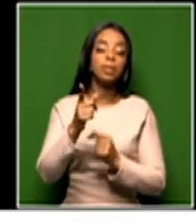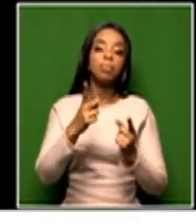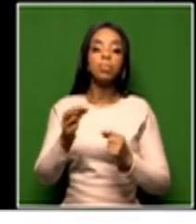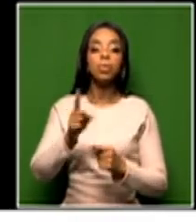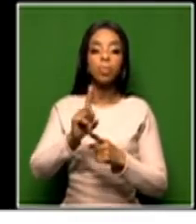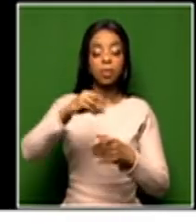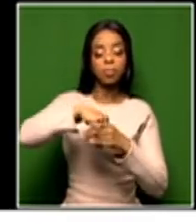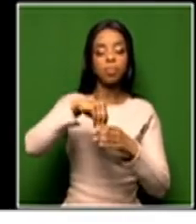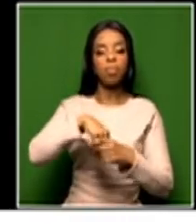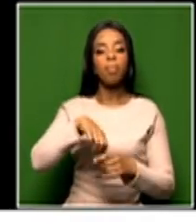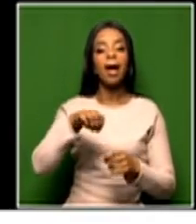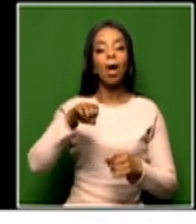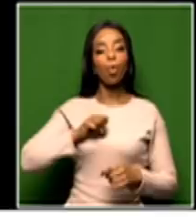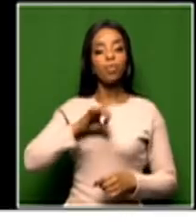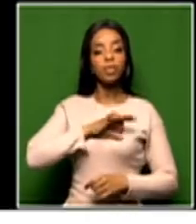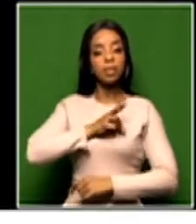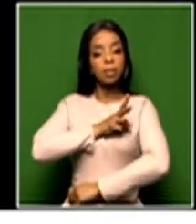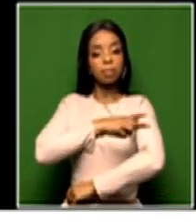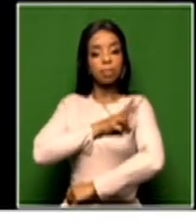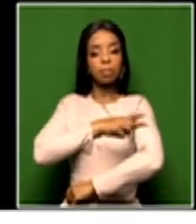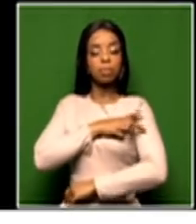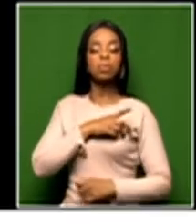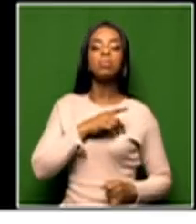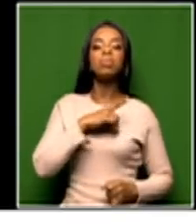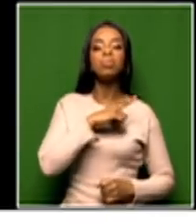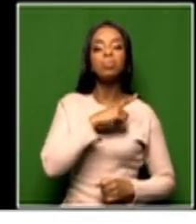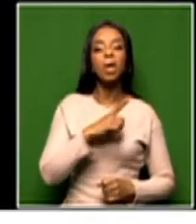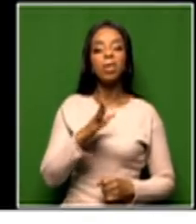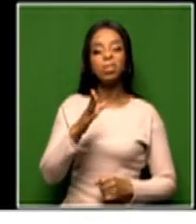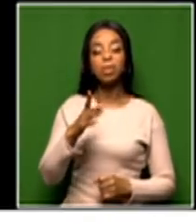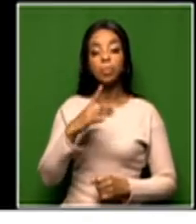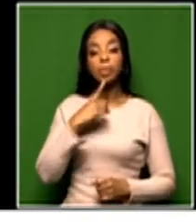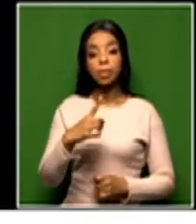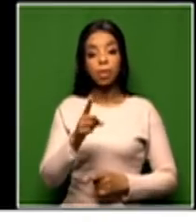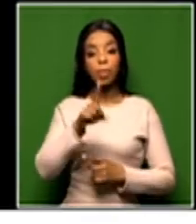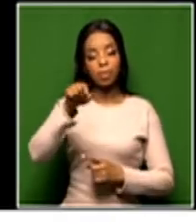officials, and it is our expectation that the disciplinary processes must,